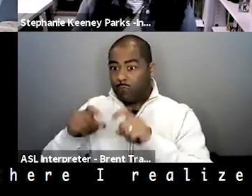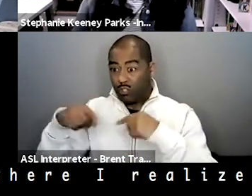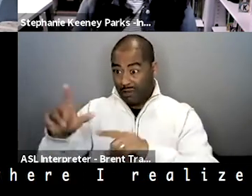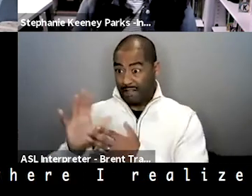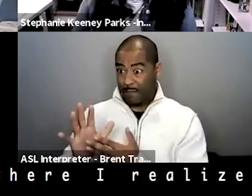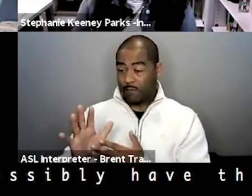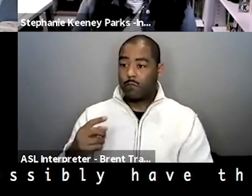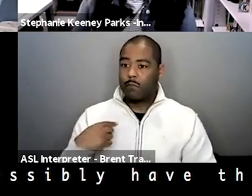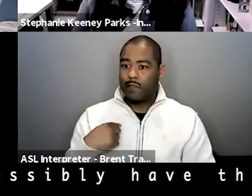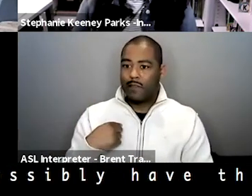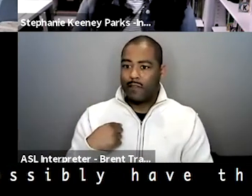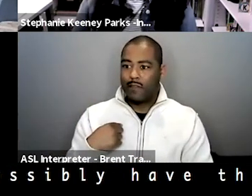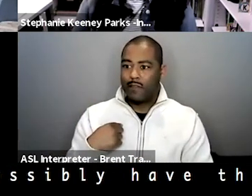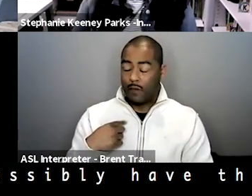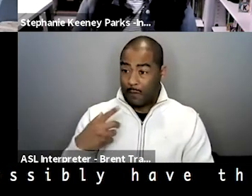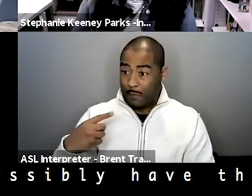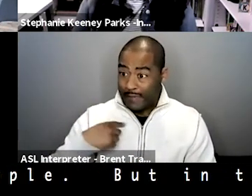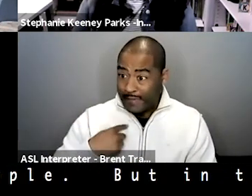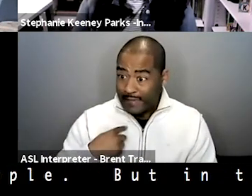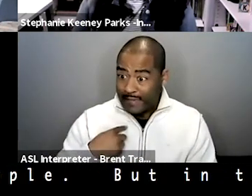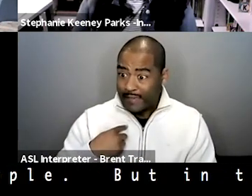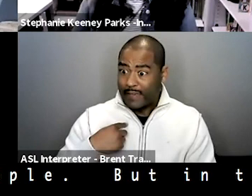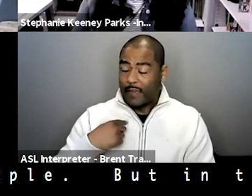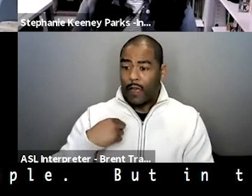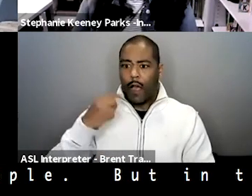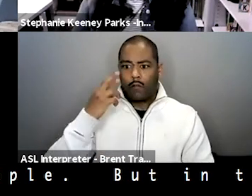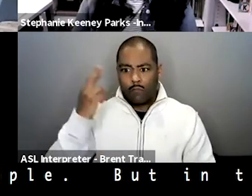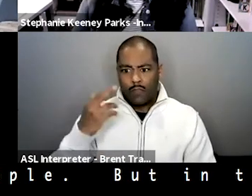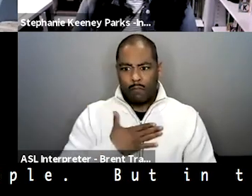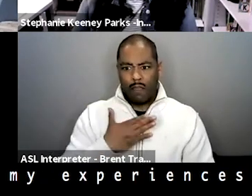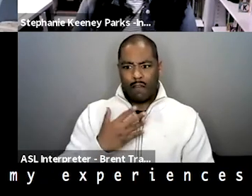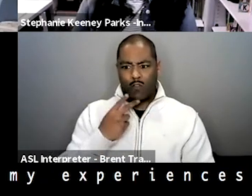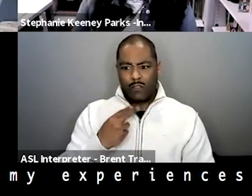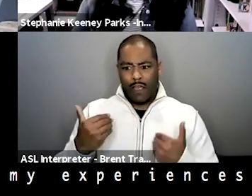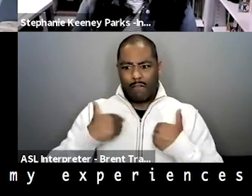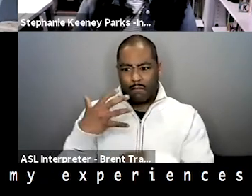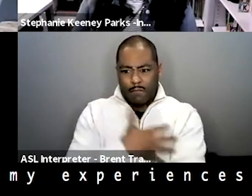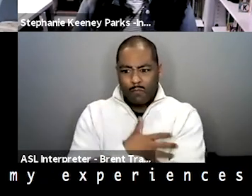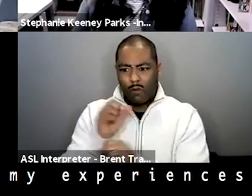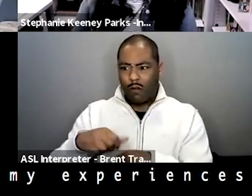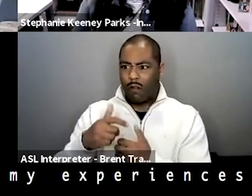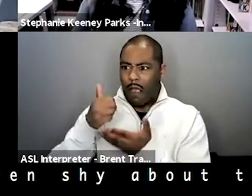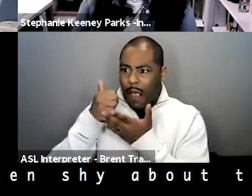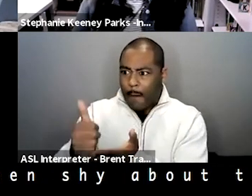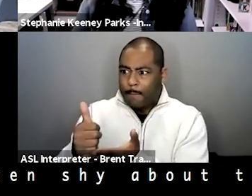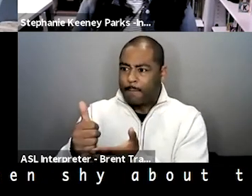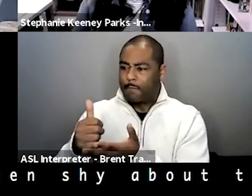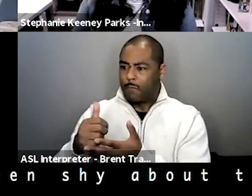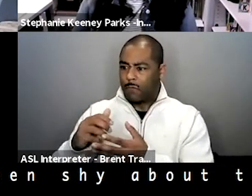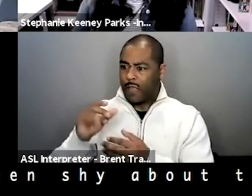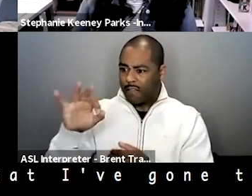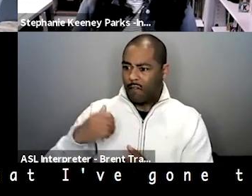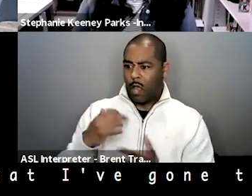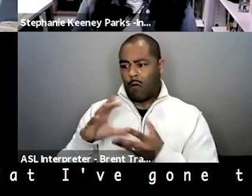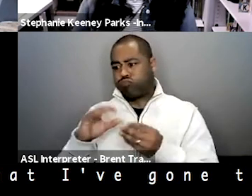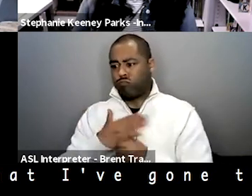this first moment where I realized my voice could possibly have the power to help people. But, you know, in terms of sharing my experiences,